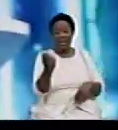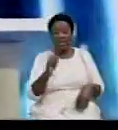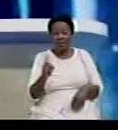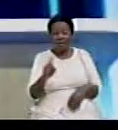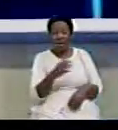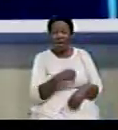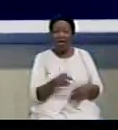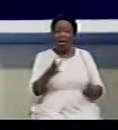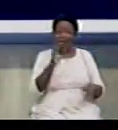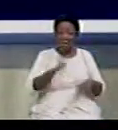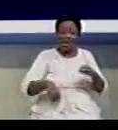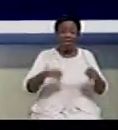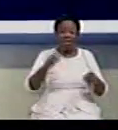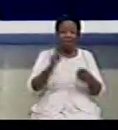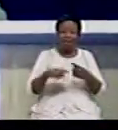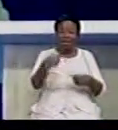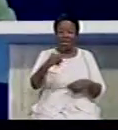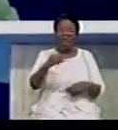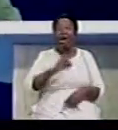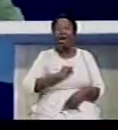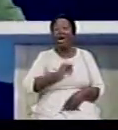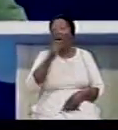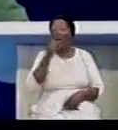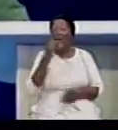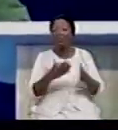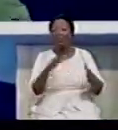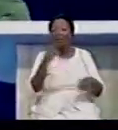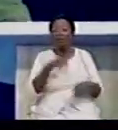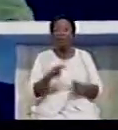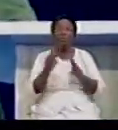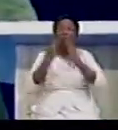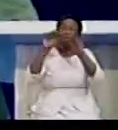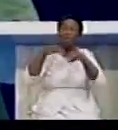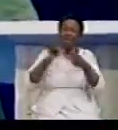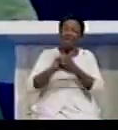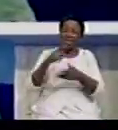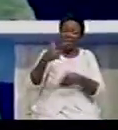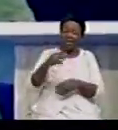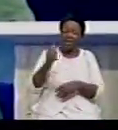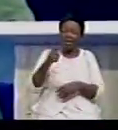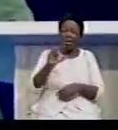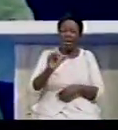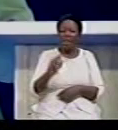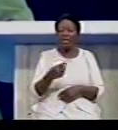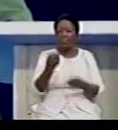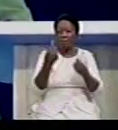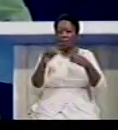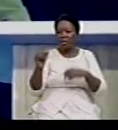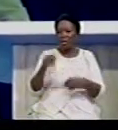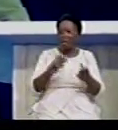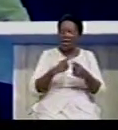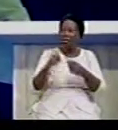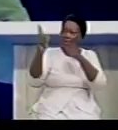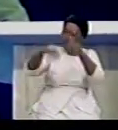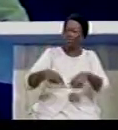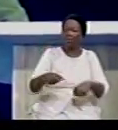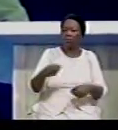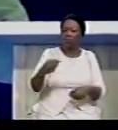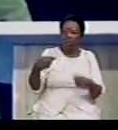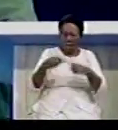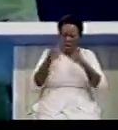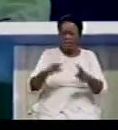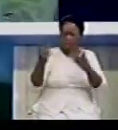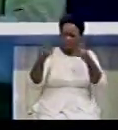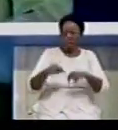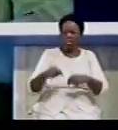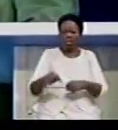say, I am here. Look at Goliath coming, calm and waiting. Fortitude.